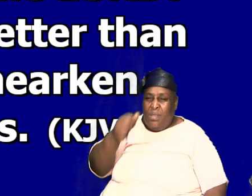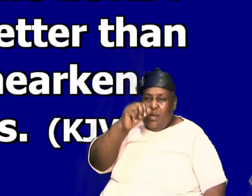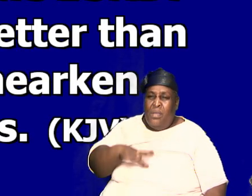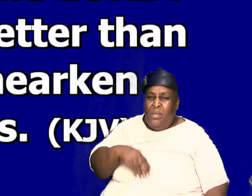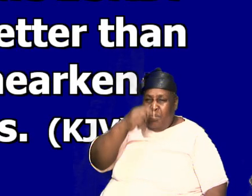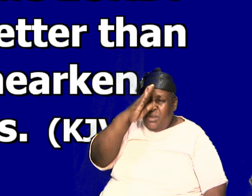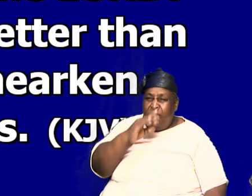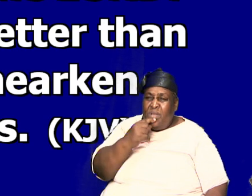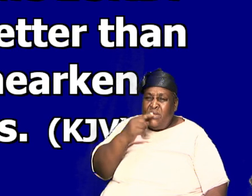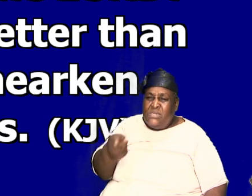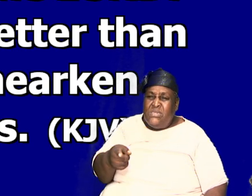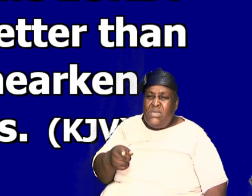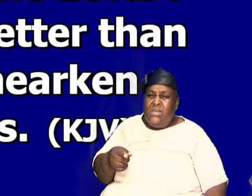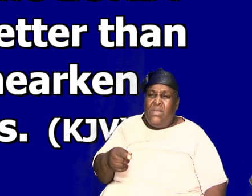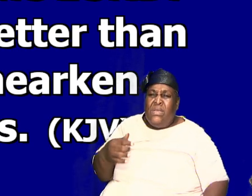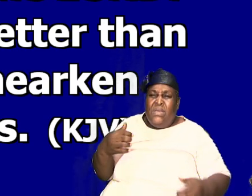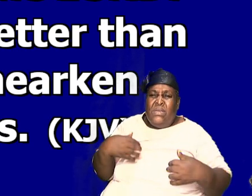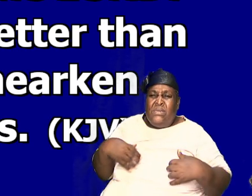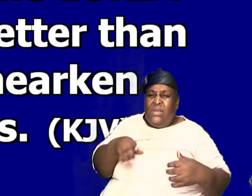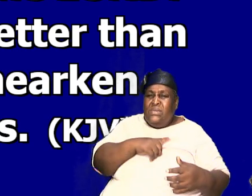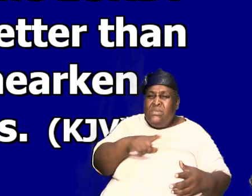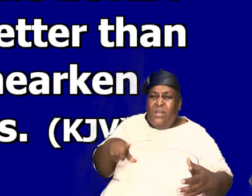This is delusional to me.